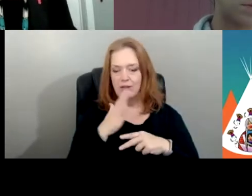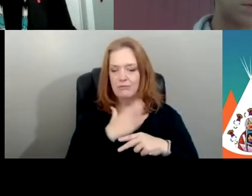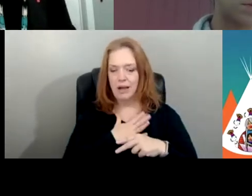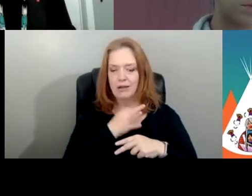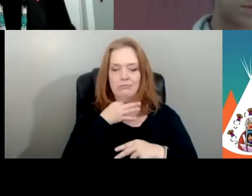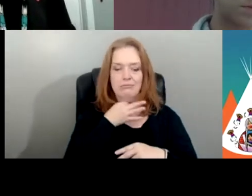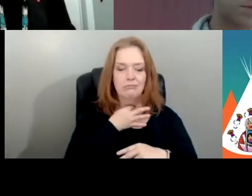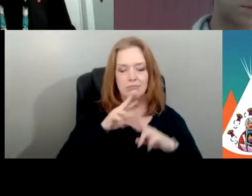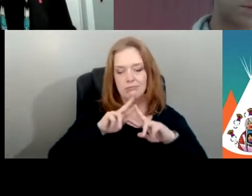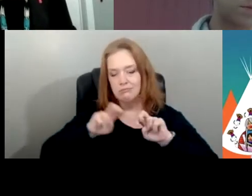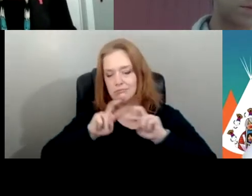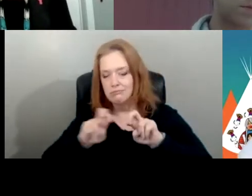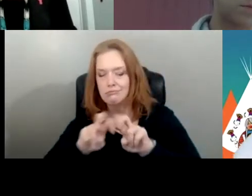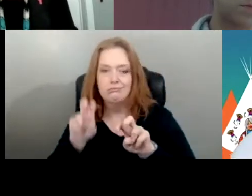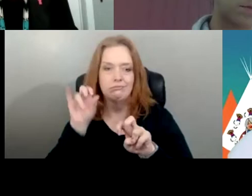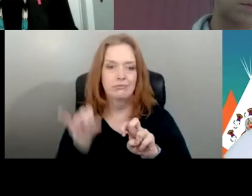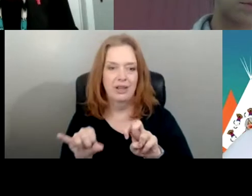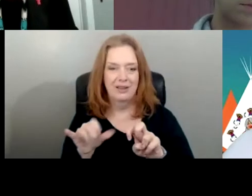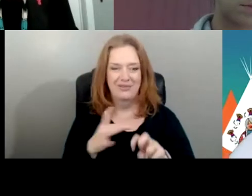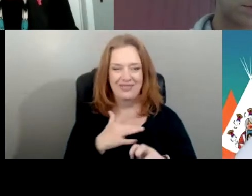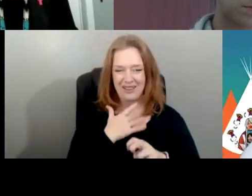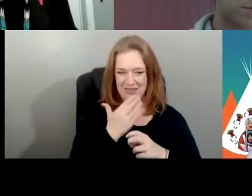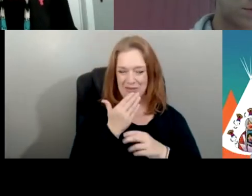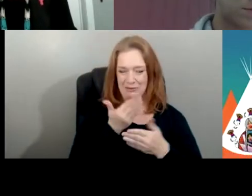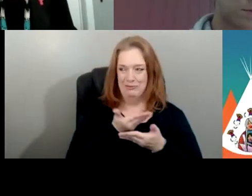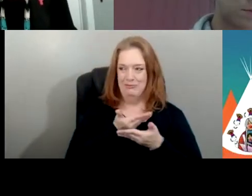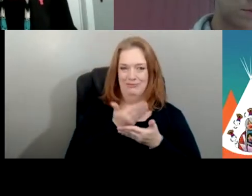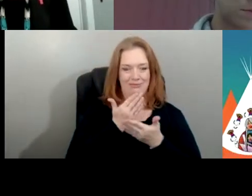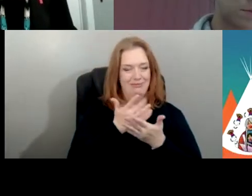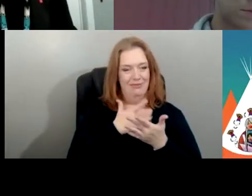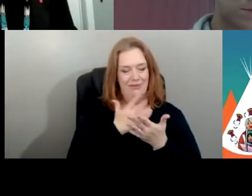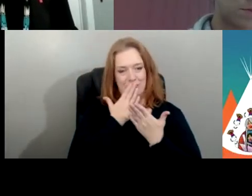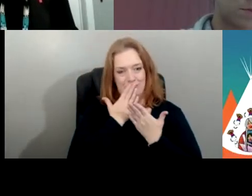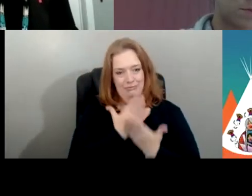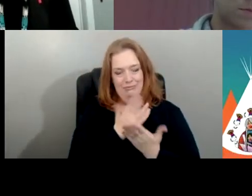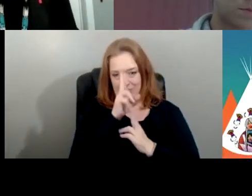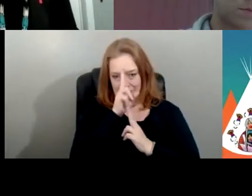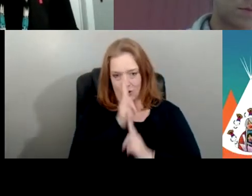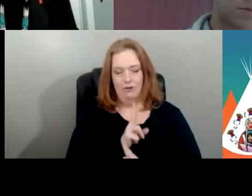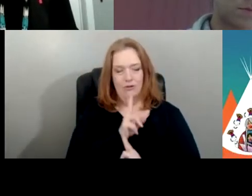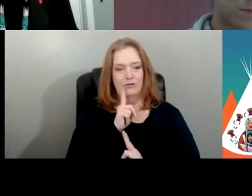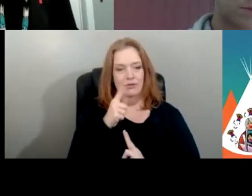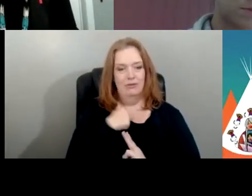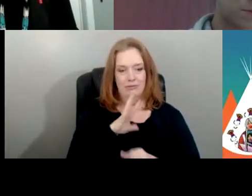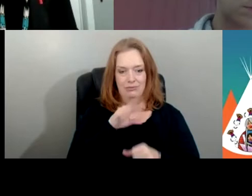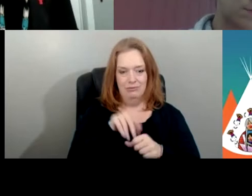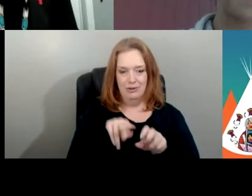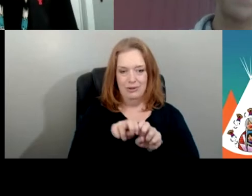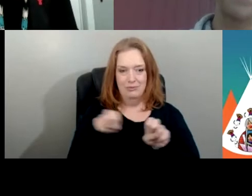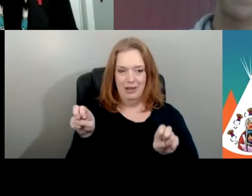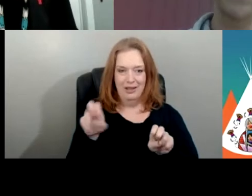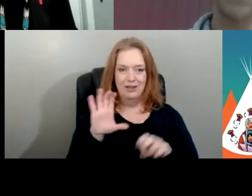be on this panel with both Chantelle, as we share, we've shared so many good